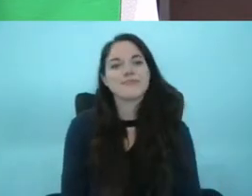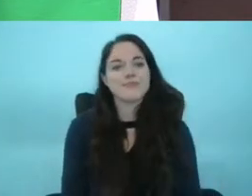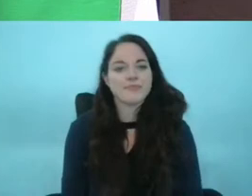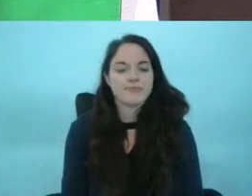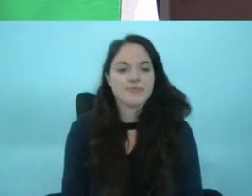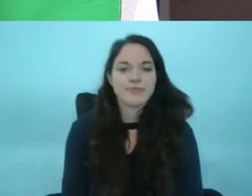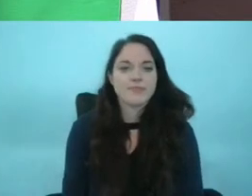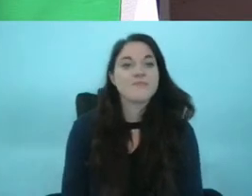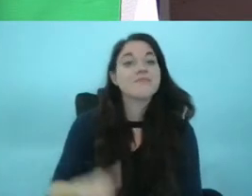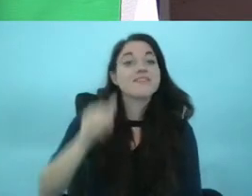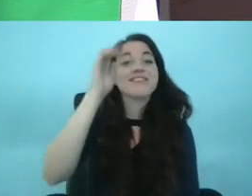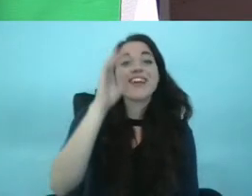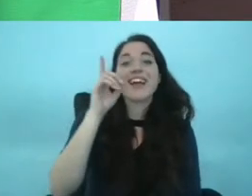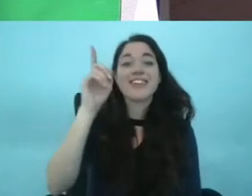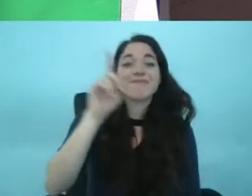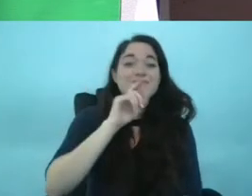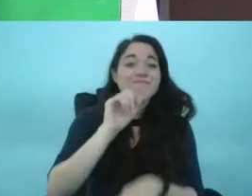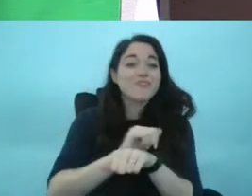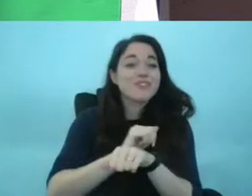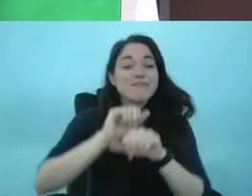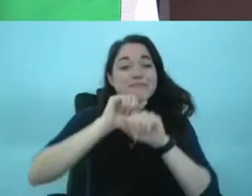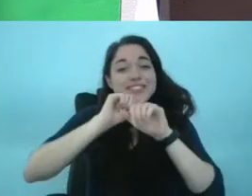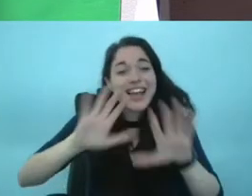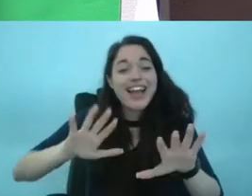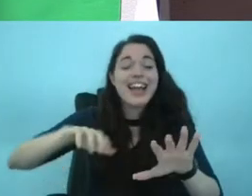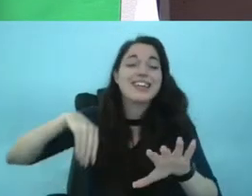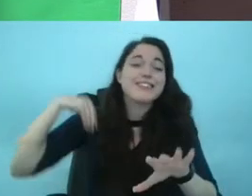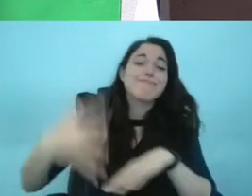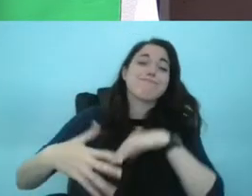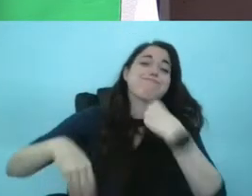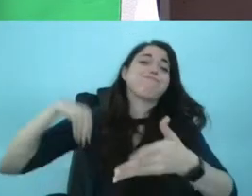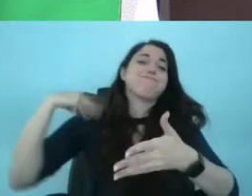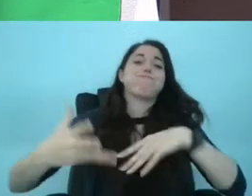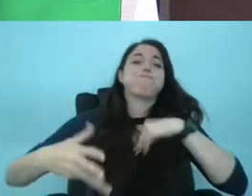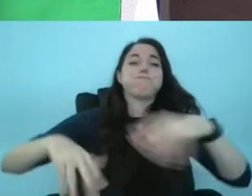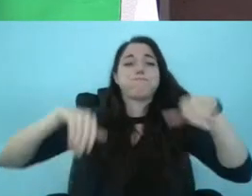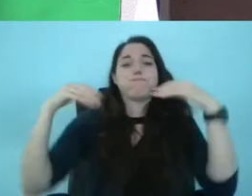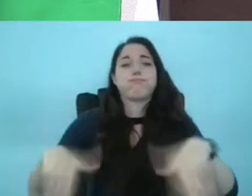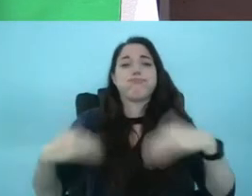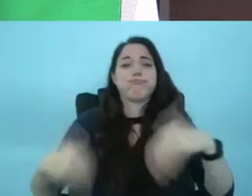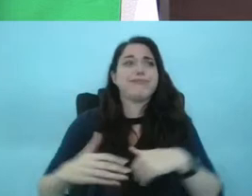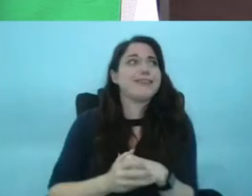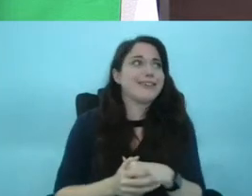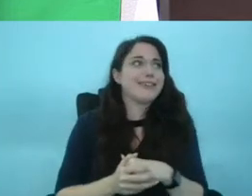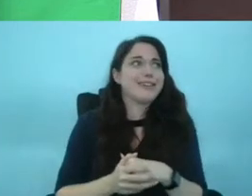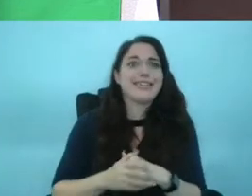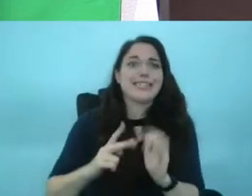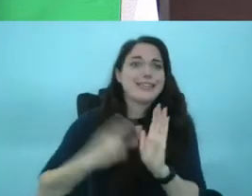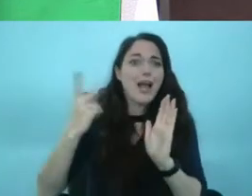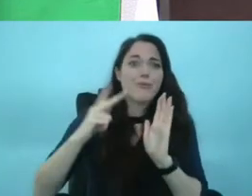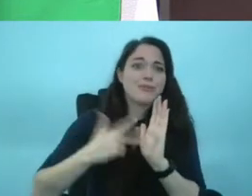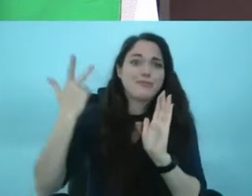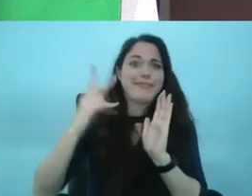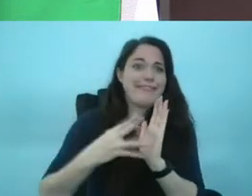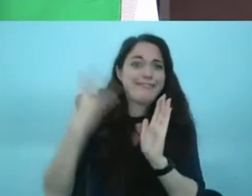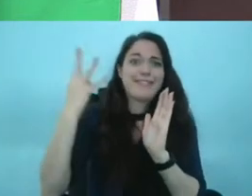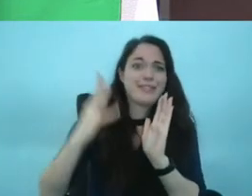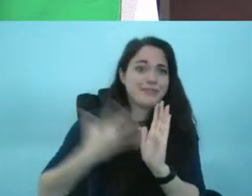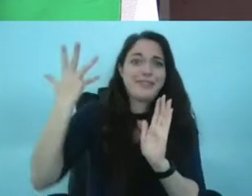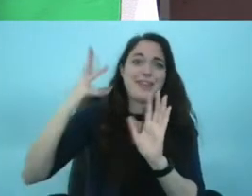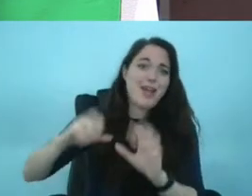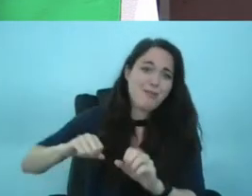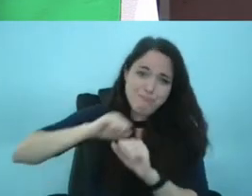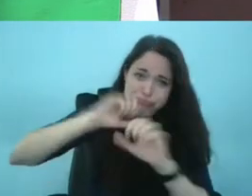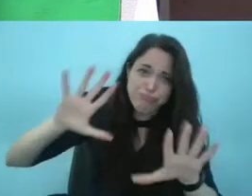God has been doubly, triply, quadruply, what's the fifth? Quintuply,